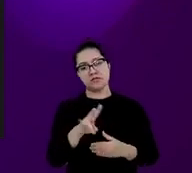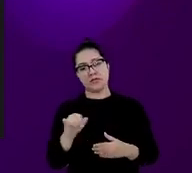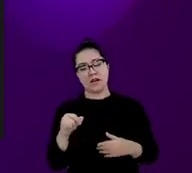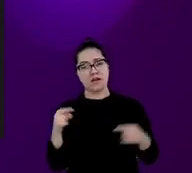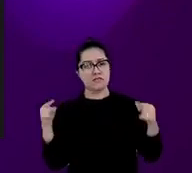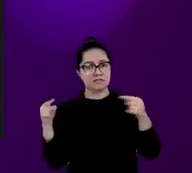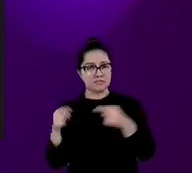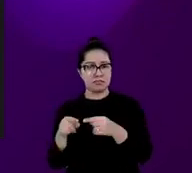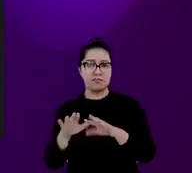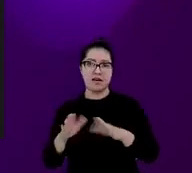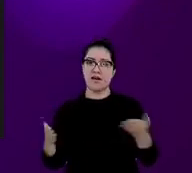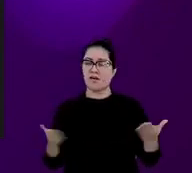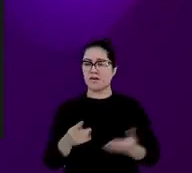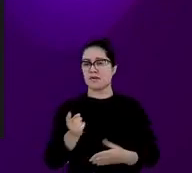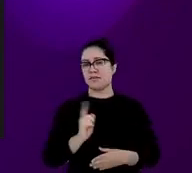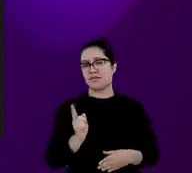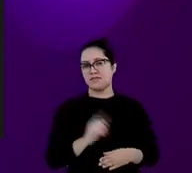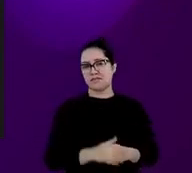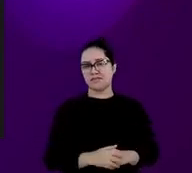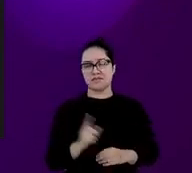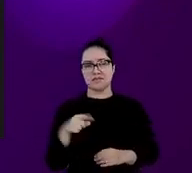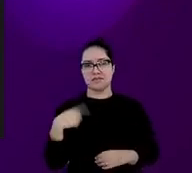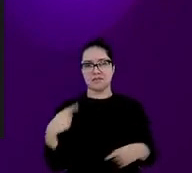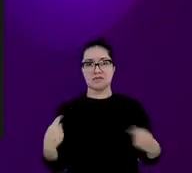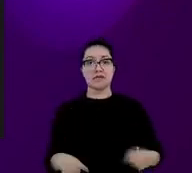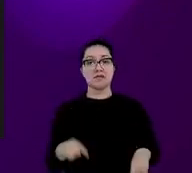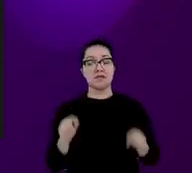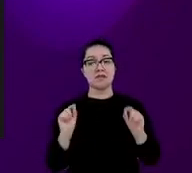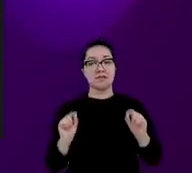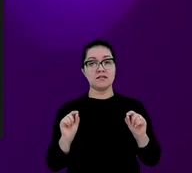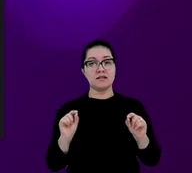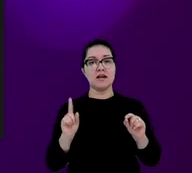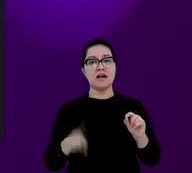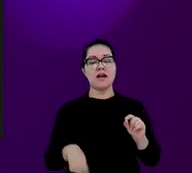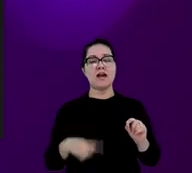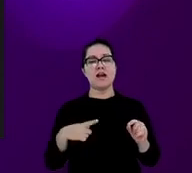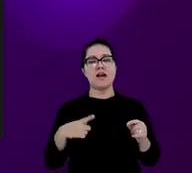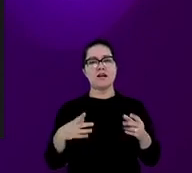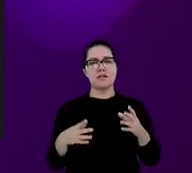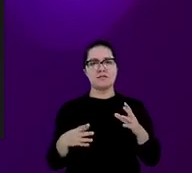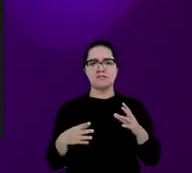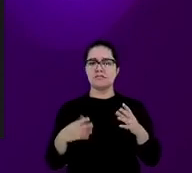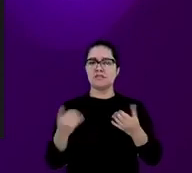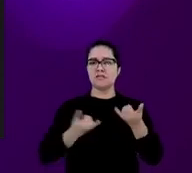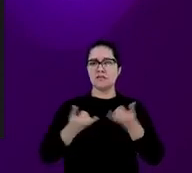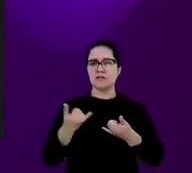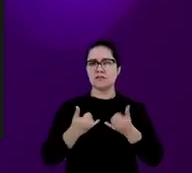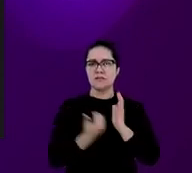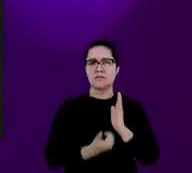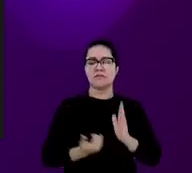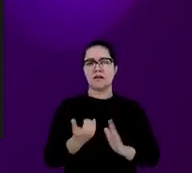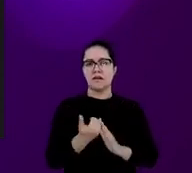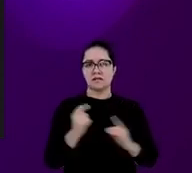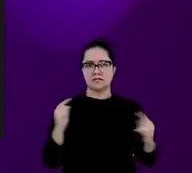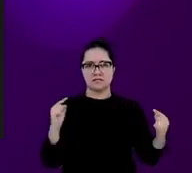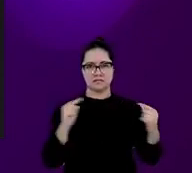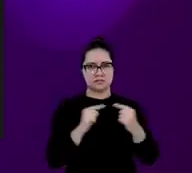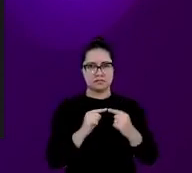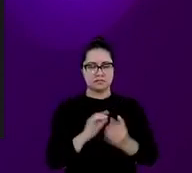we need much more data to go in that direction. Mike, I would like to